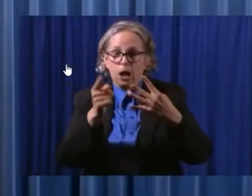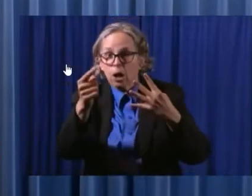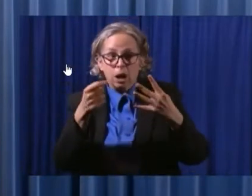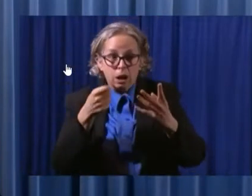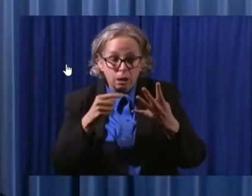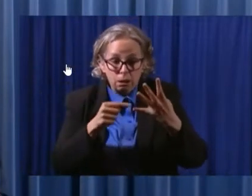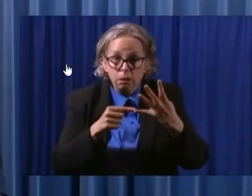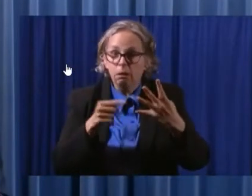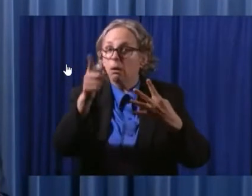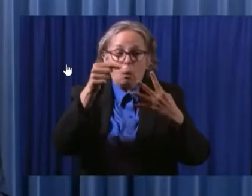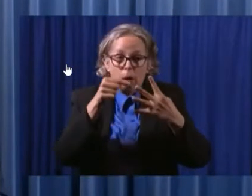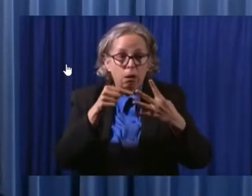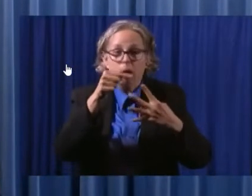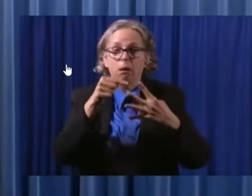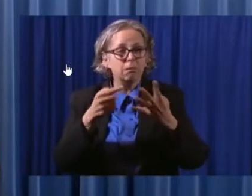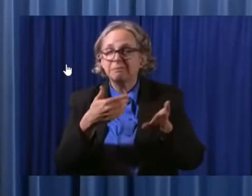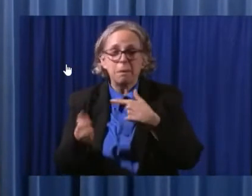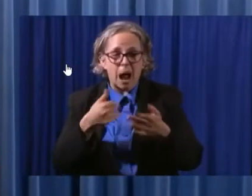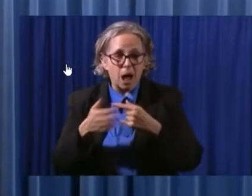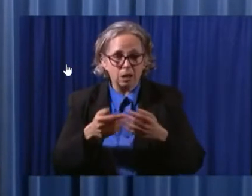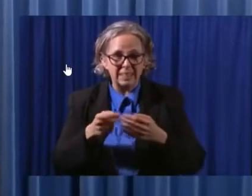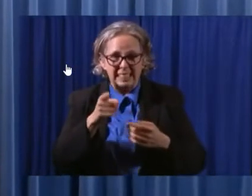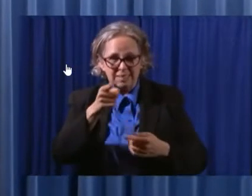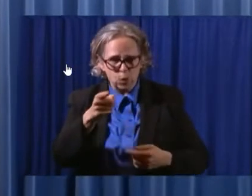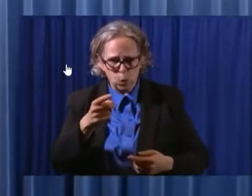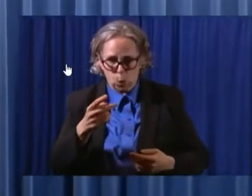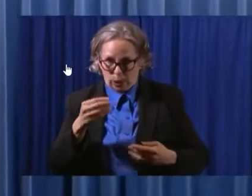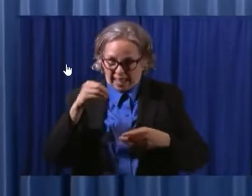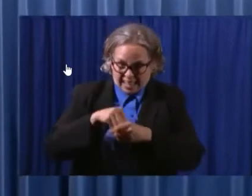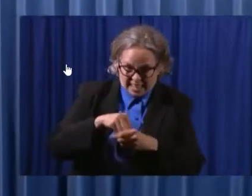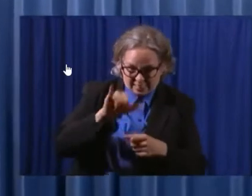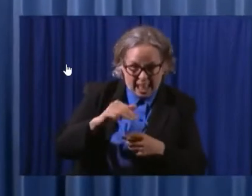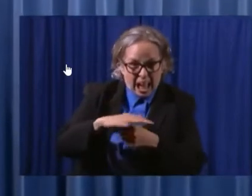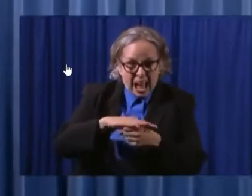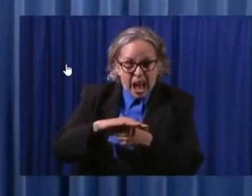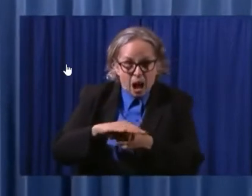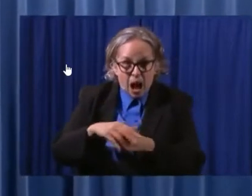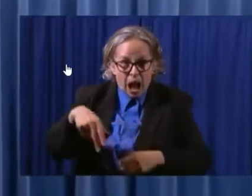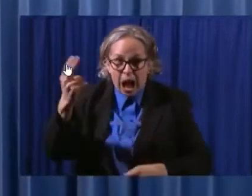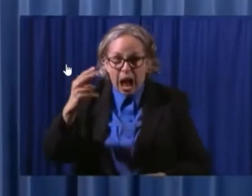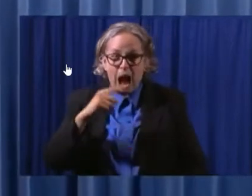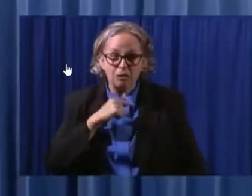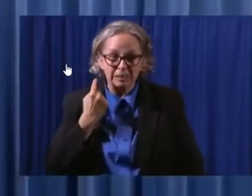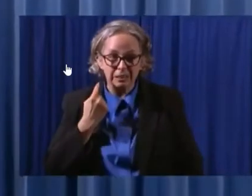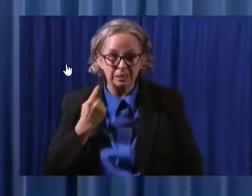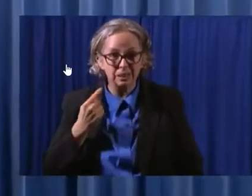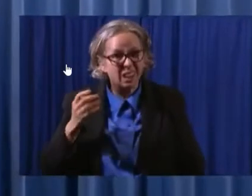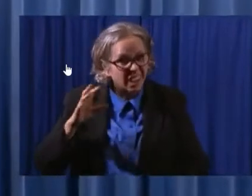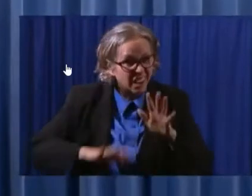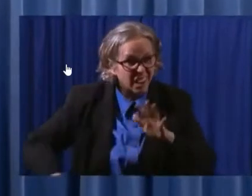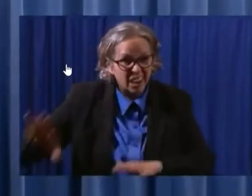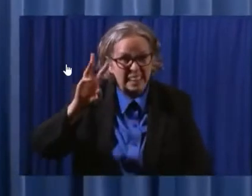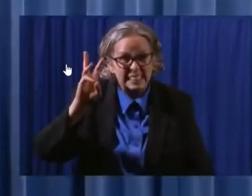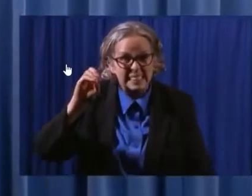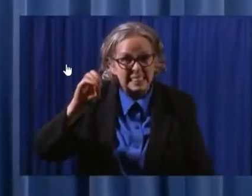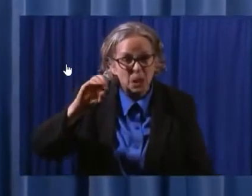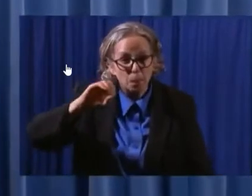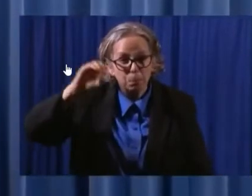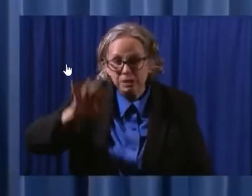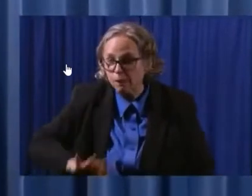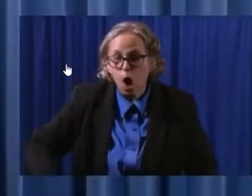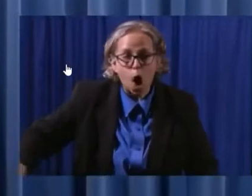individuals. This is being defined as roughly 60% of Ohio's population. They are at an